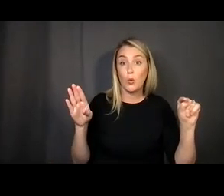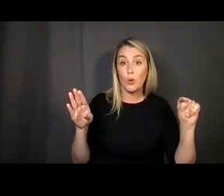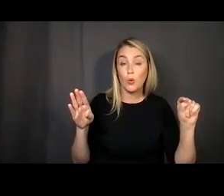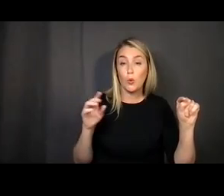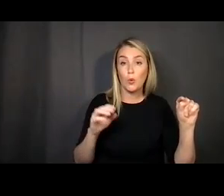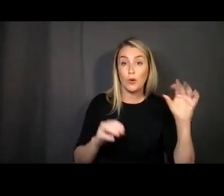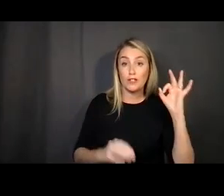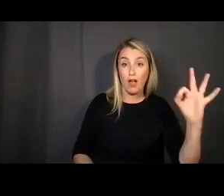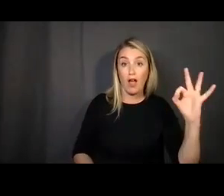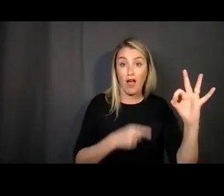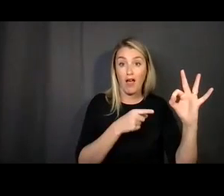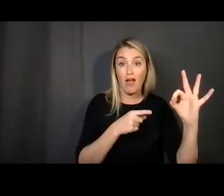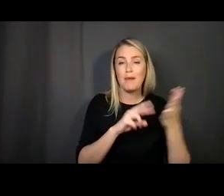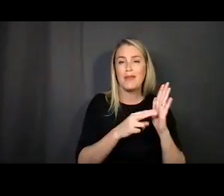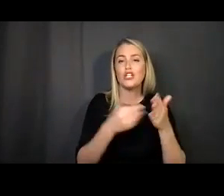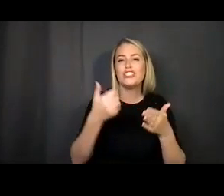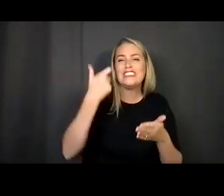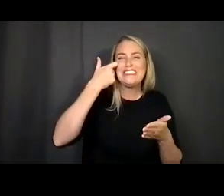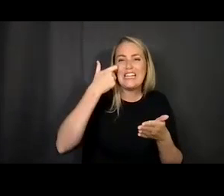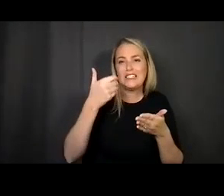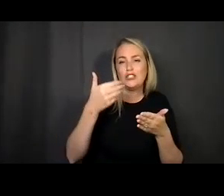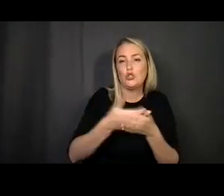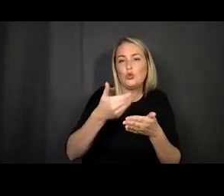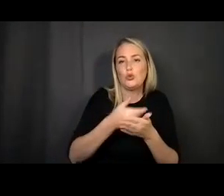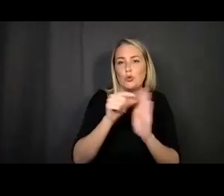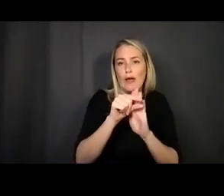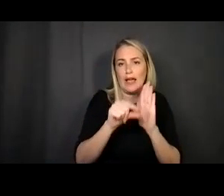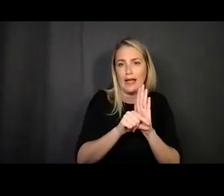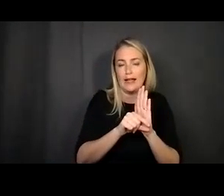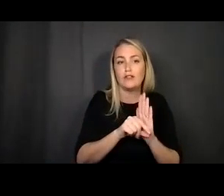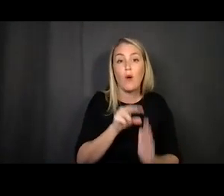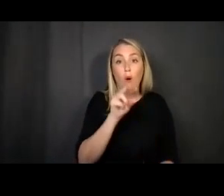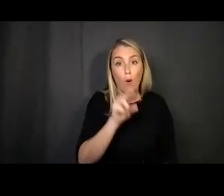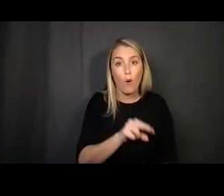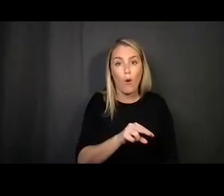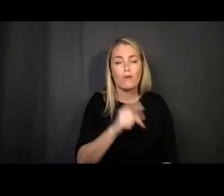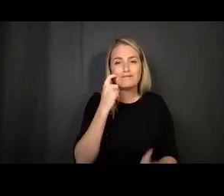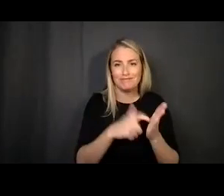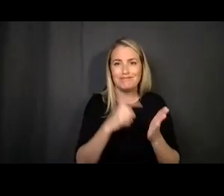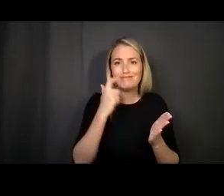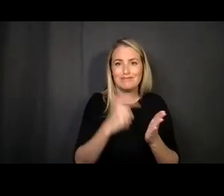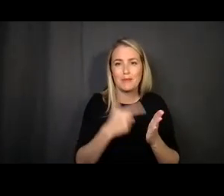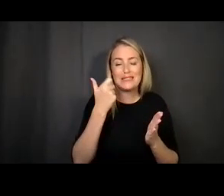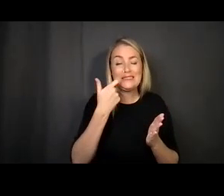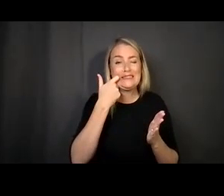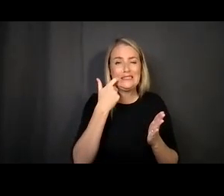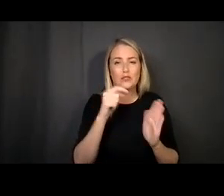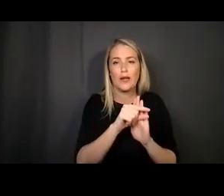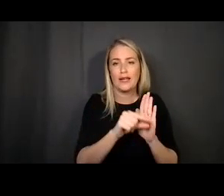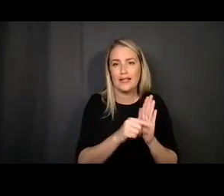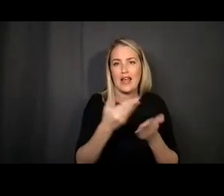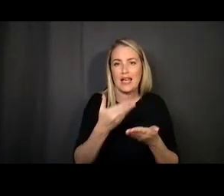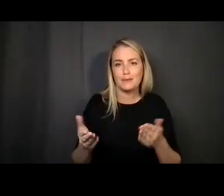are El scrolling and you punto see some blue azul dots, que tiene el those número you want to 1 check indica que hay algo nuevo o out hay un because they're the elemento most nuevo recently para que graded ustedes items.